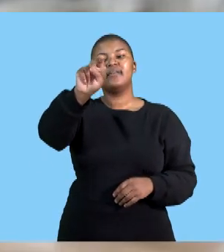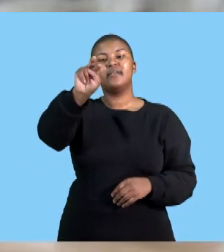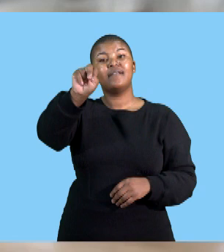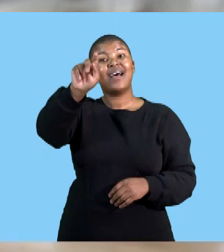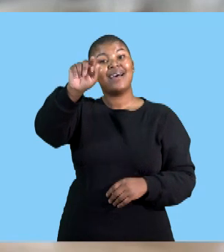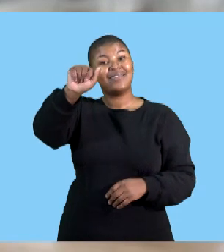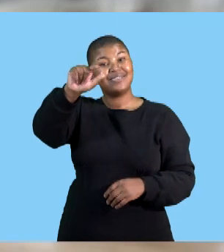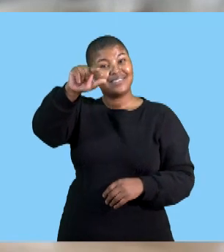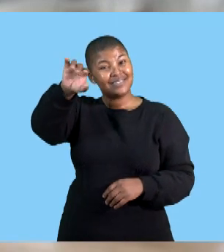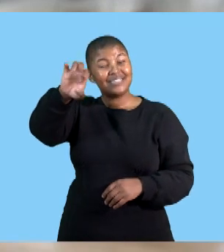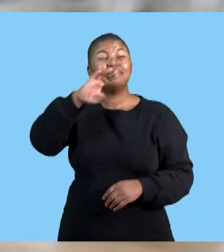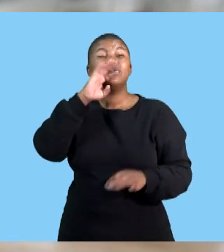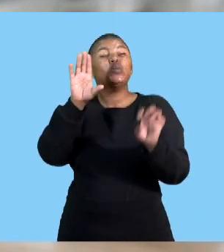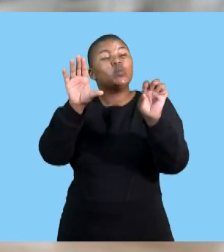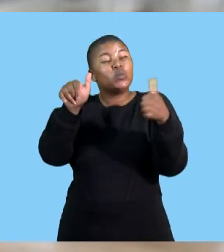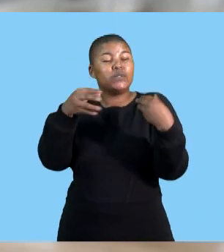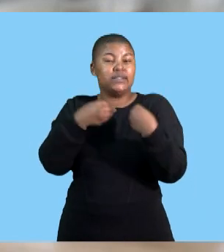write things that are positive.